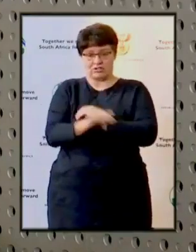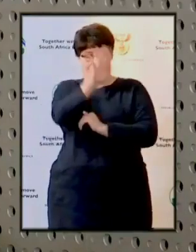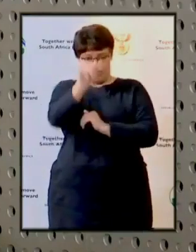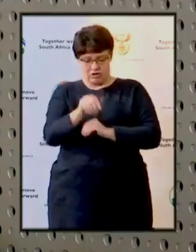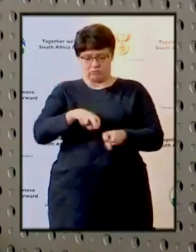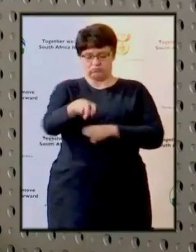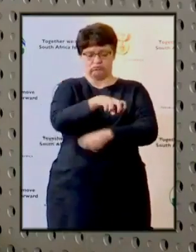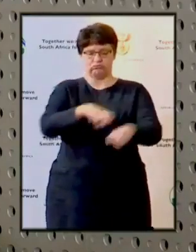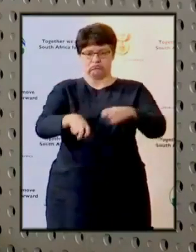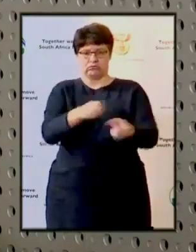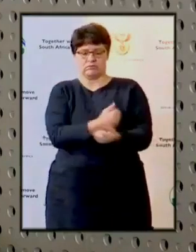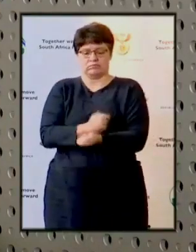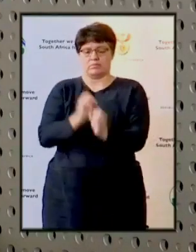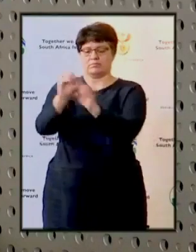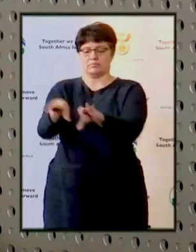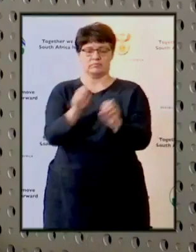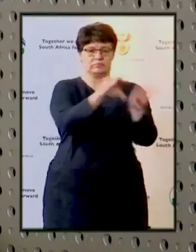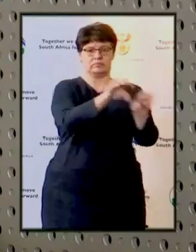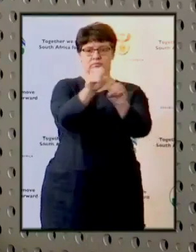And we are now saying